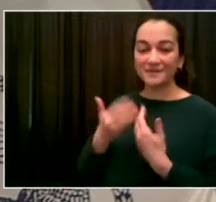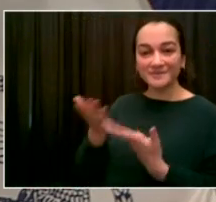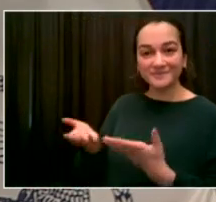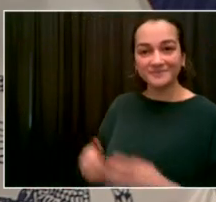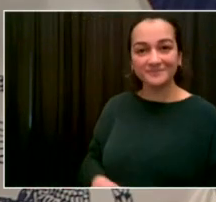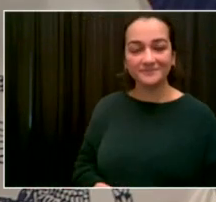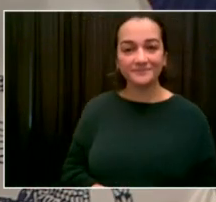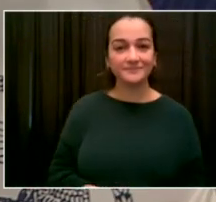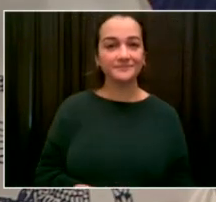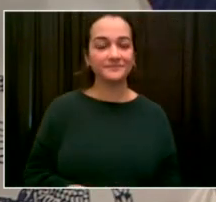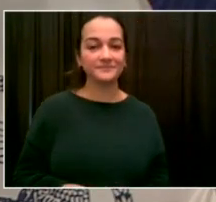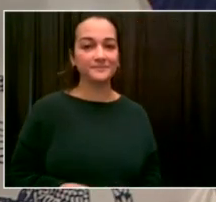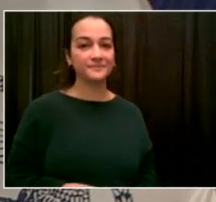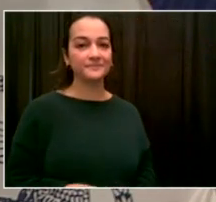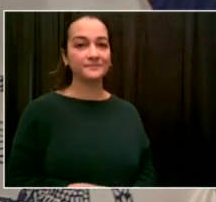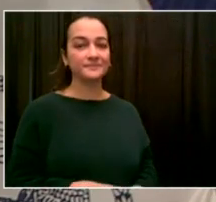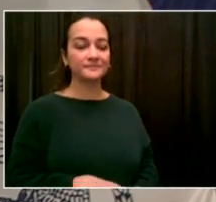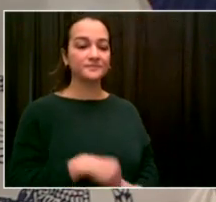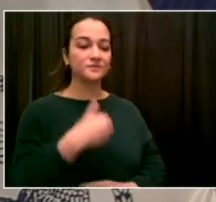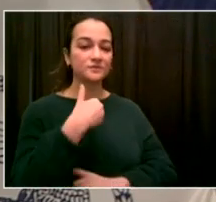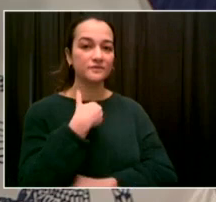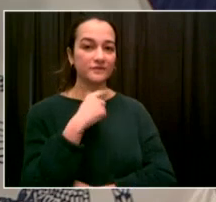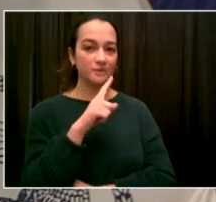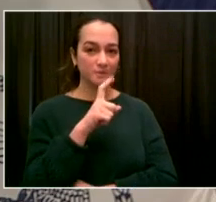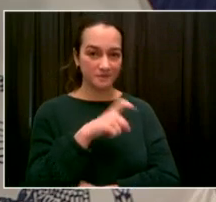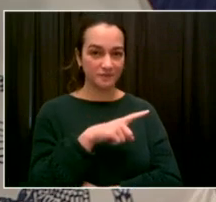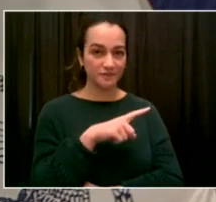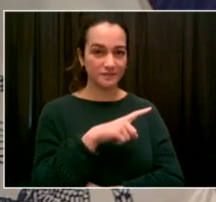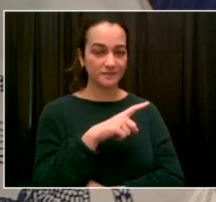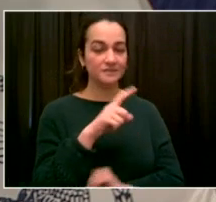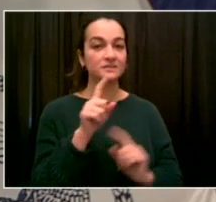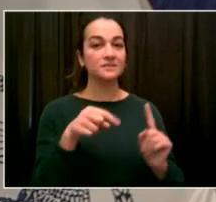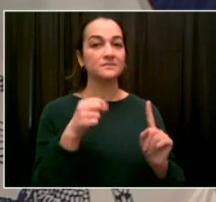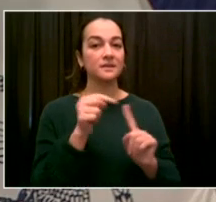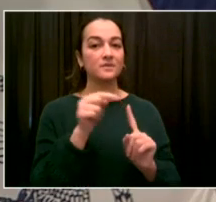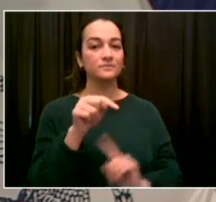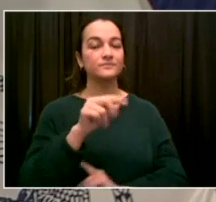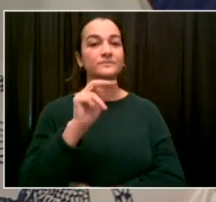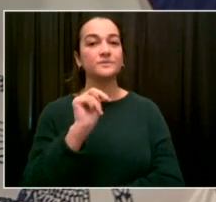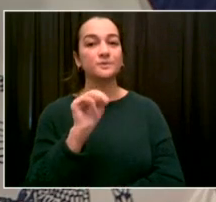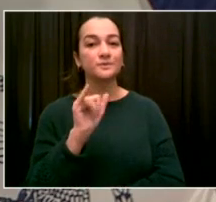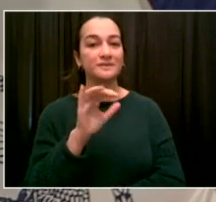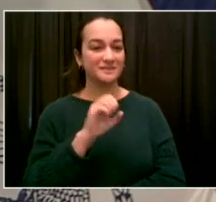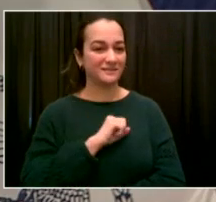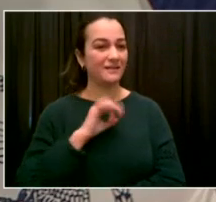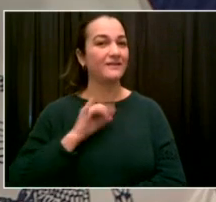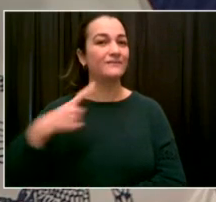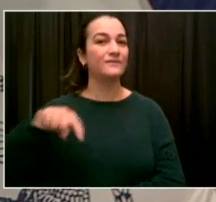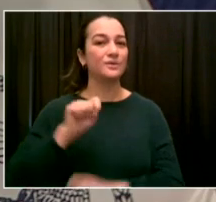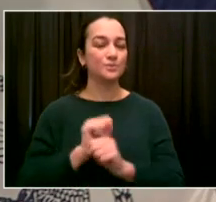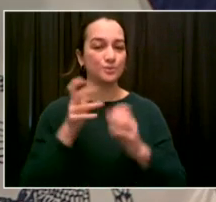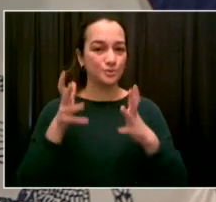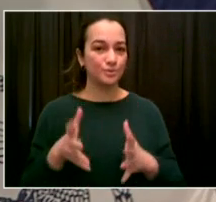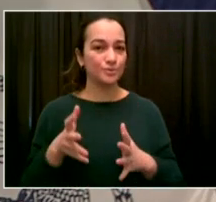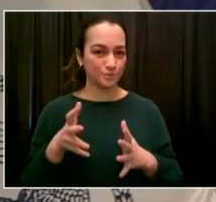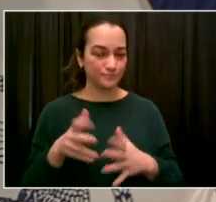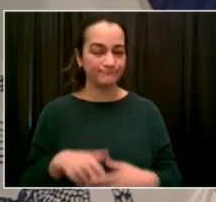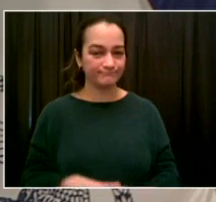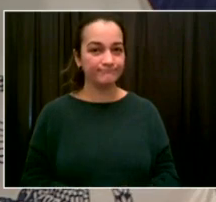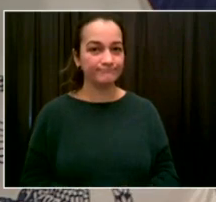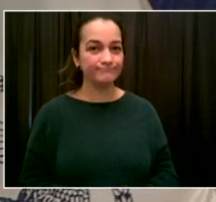workers, are there any departments that are currently of major concern, and what is being done to address